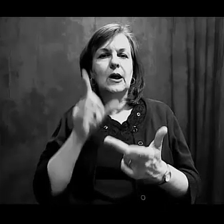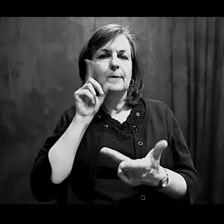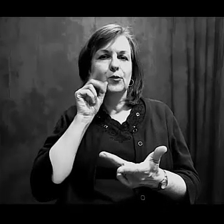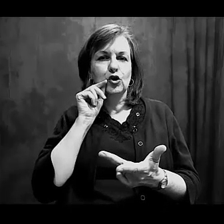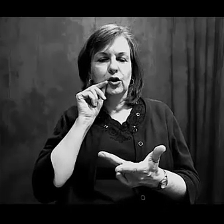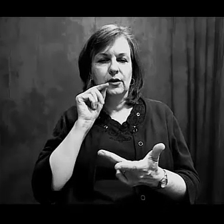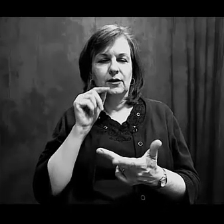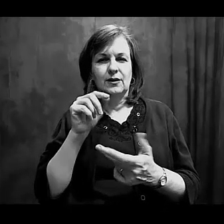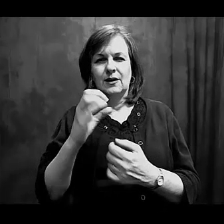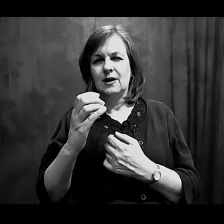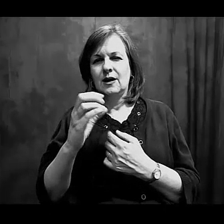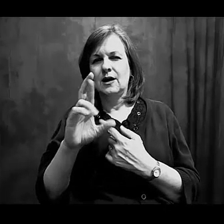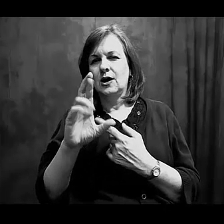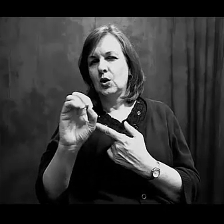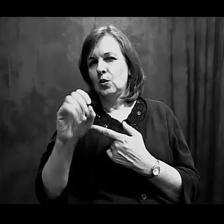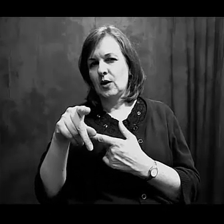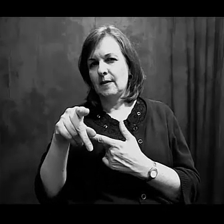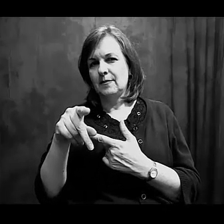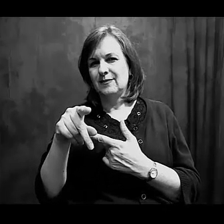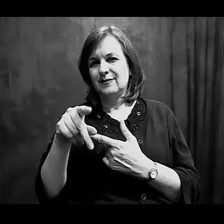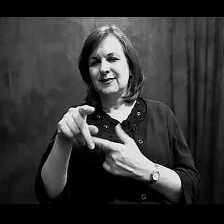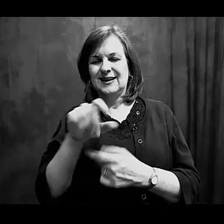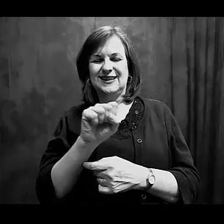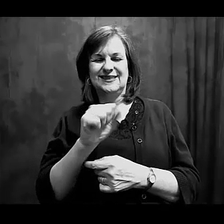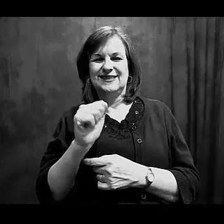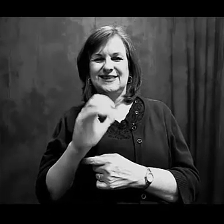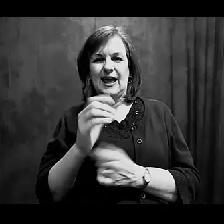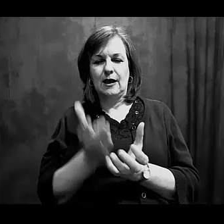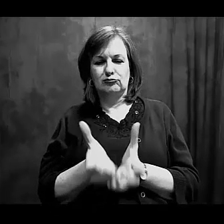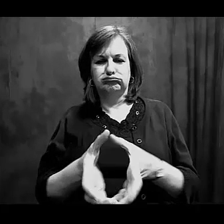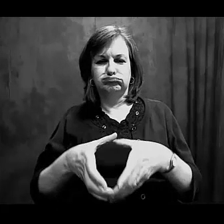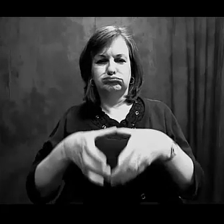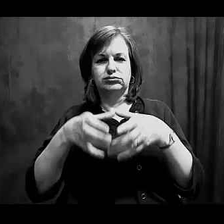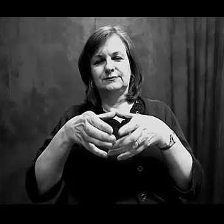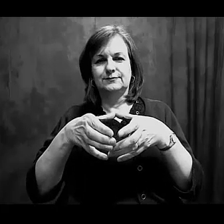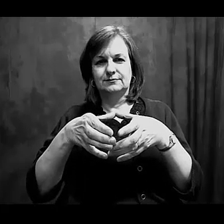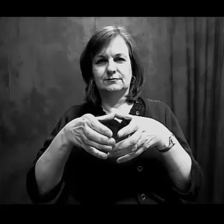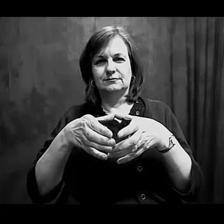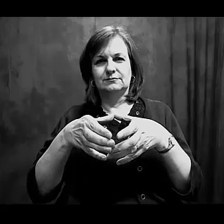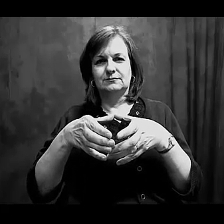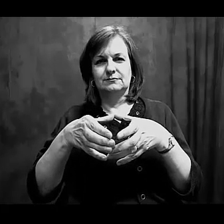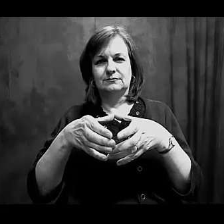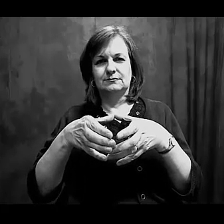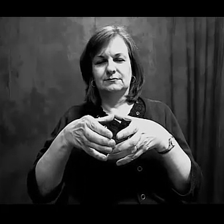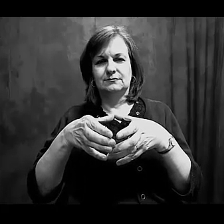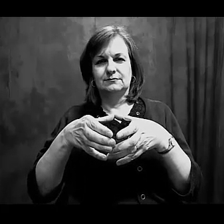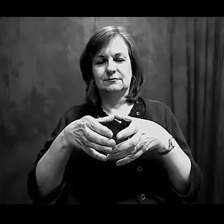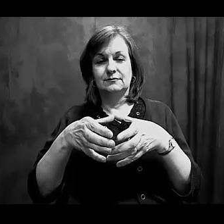bird. The crop is actually just a sack,